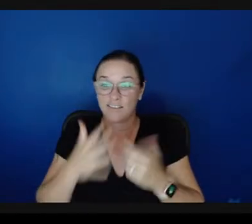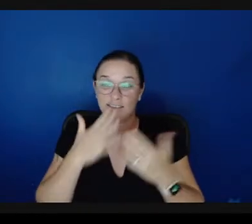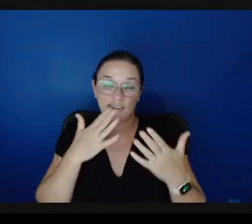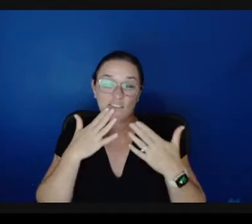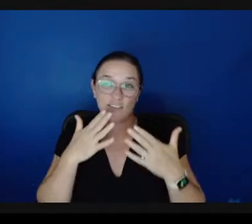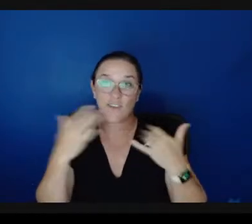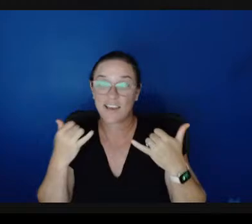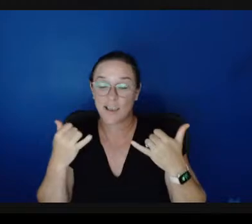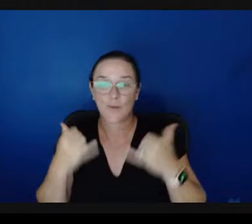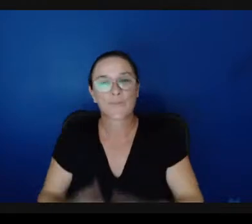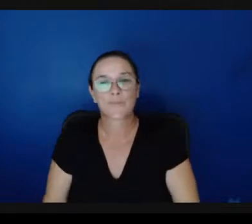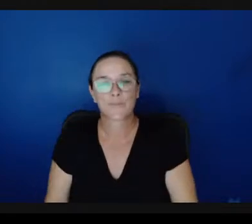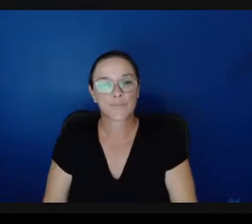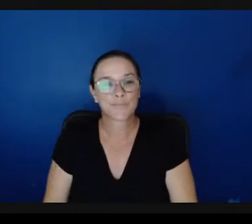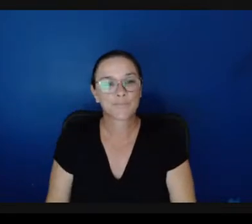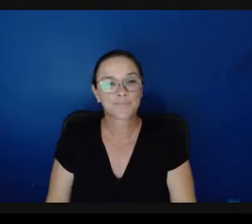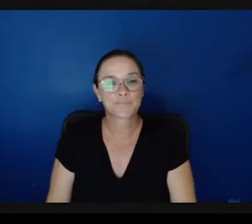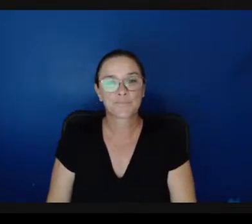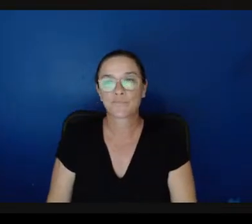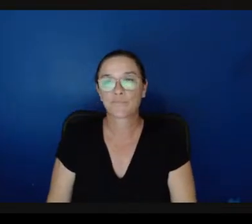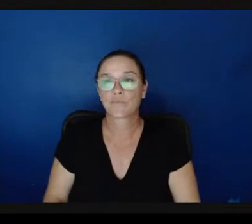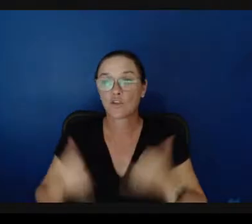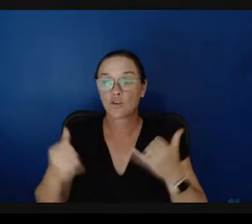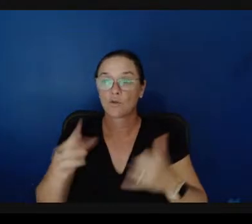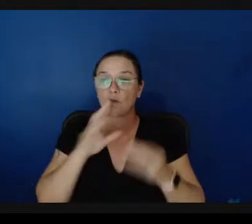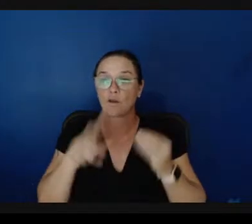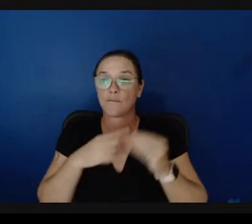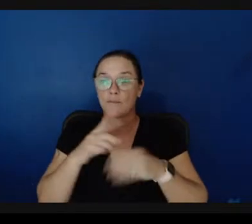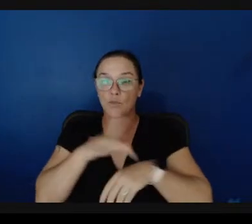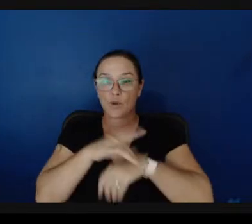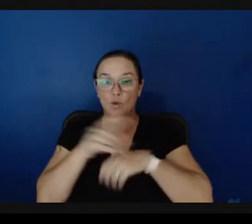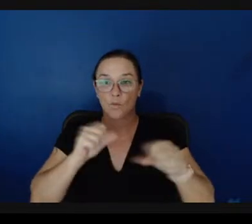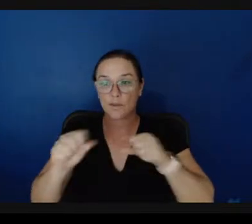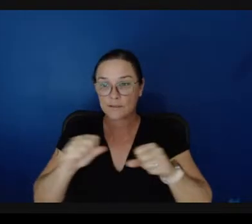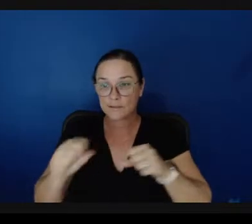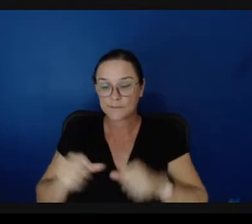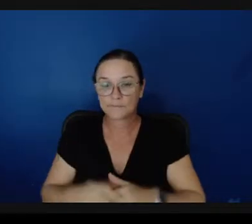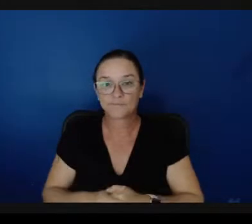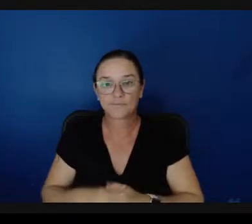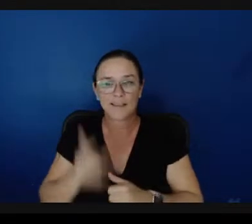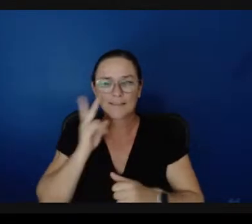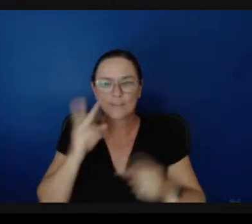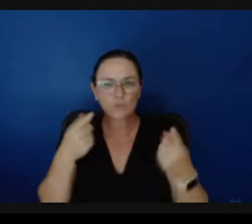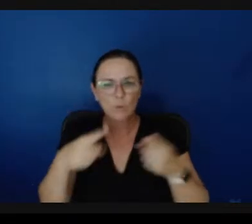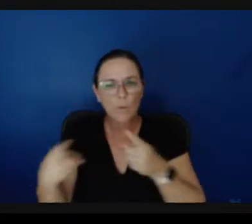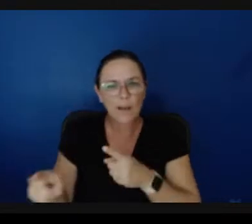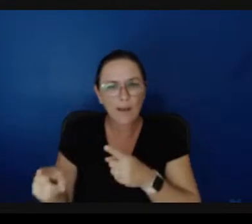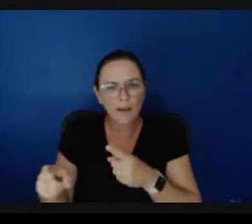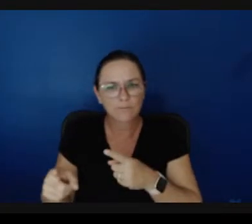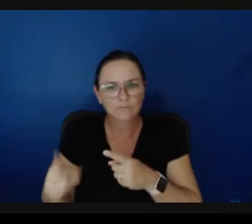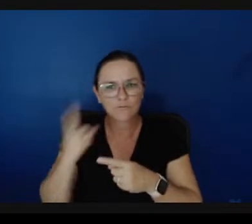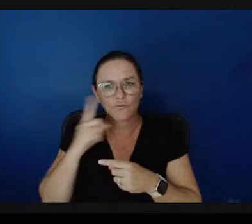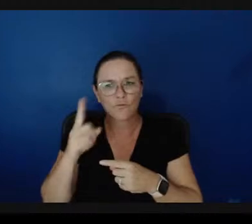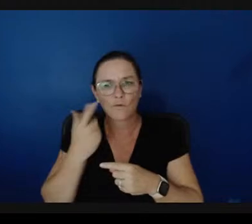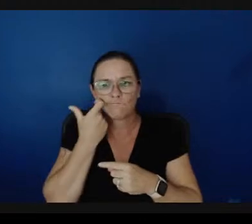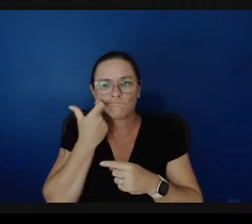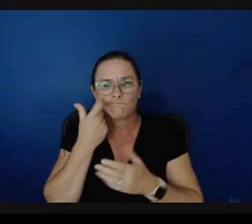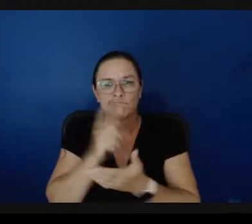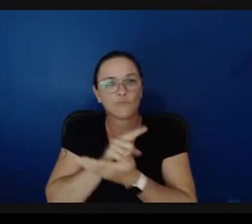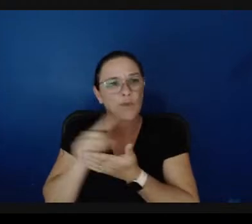days. We'll move on to earthquakes next and see what all the fuss is about over this past week or